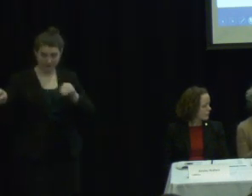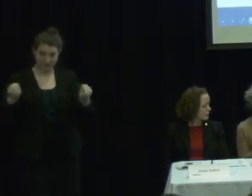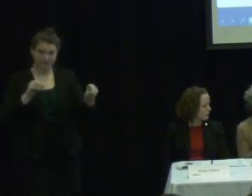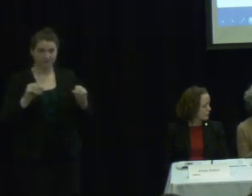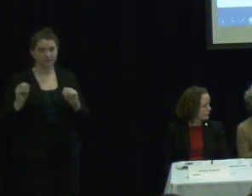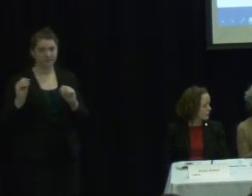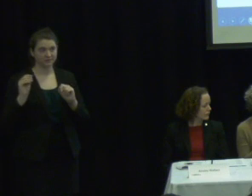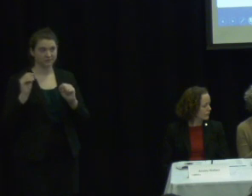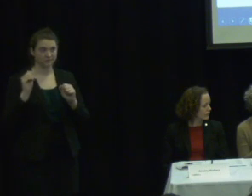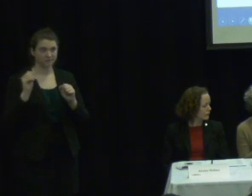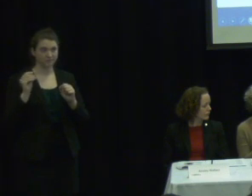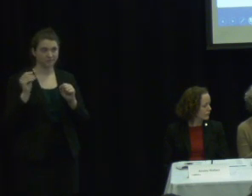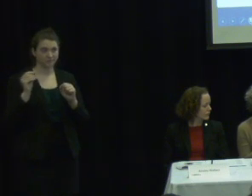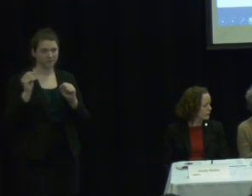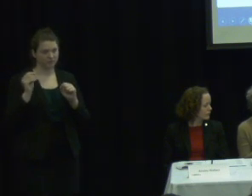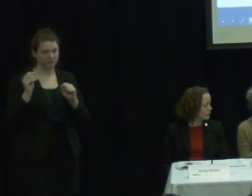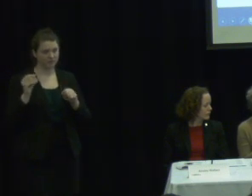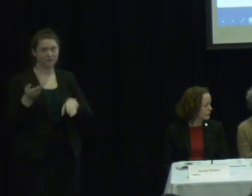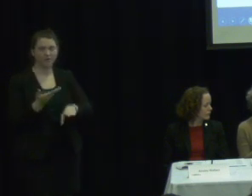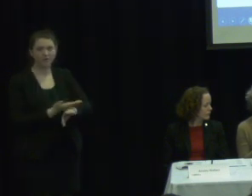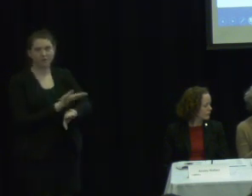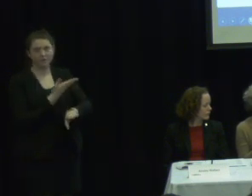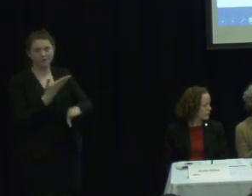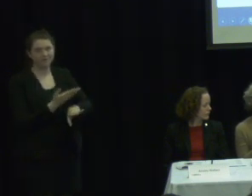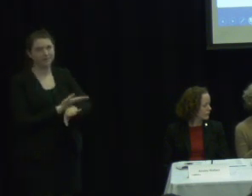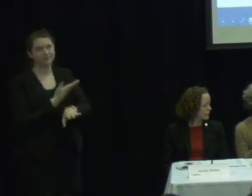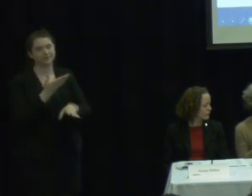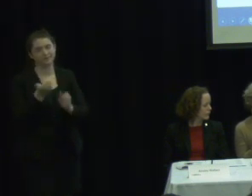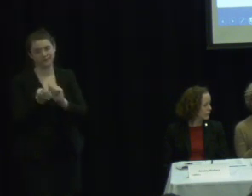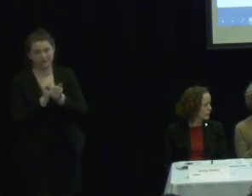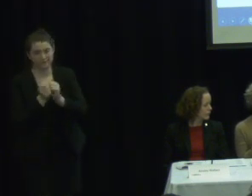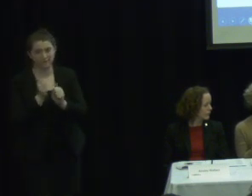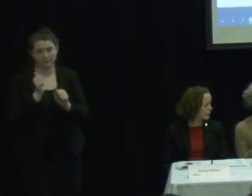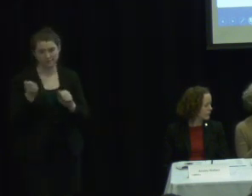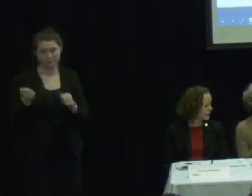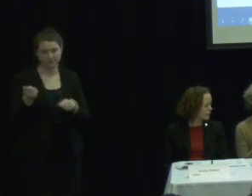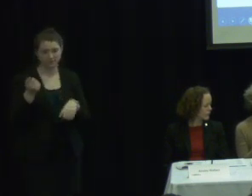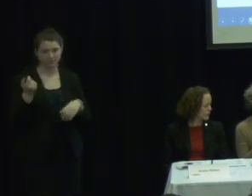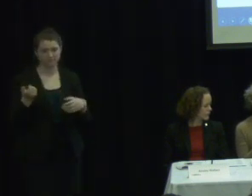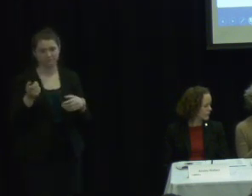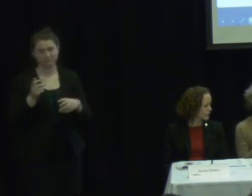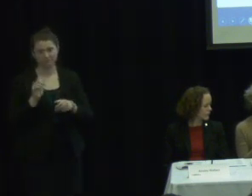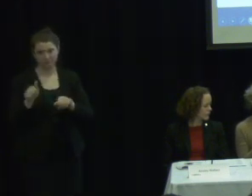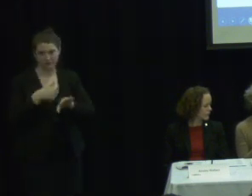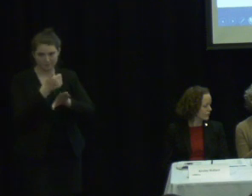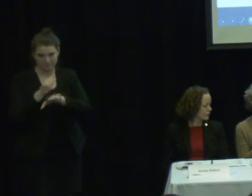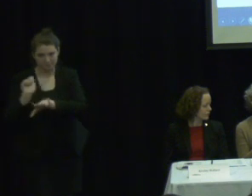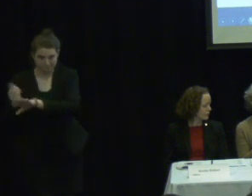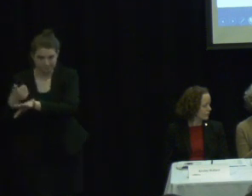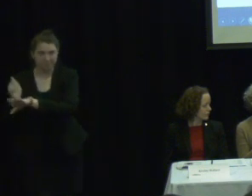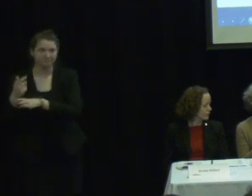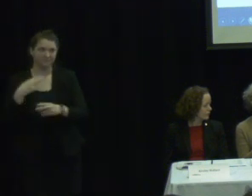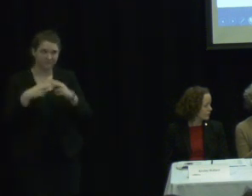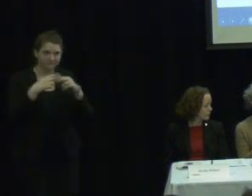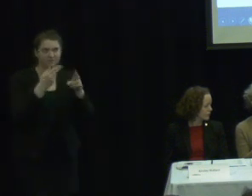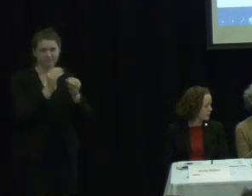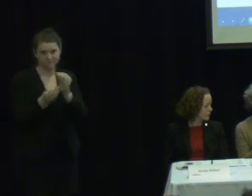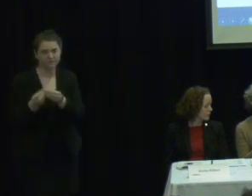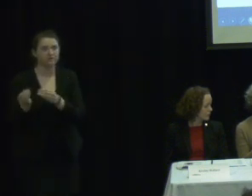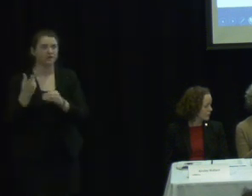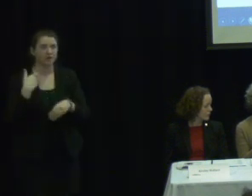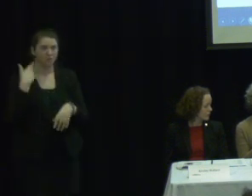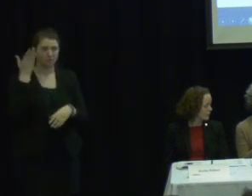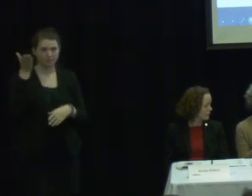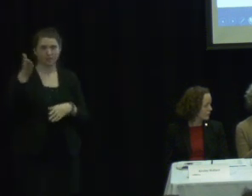a renovation of our athletic facilities. That is, you know, that's years out on the horizon, but I think if that were to